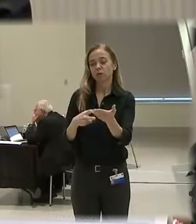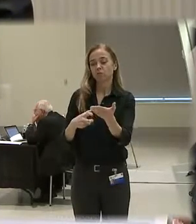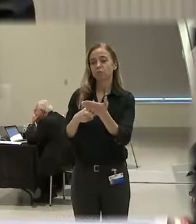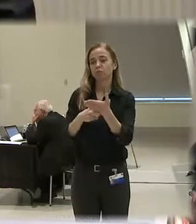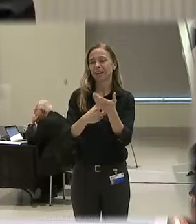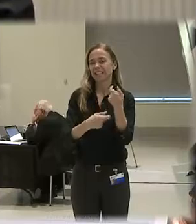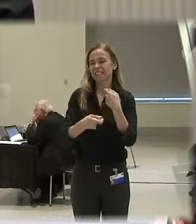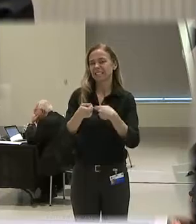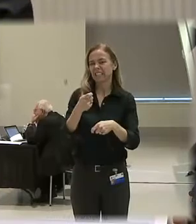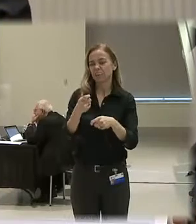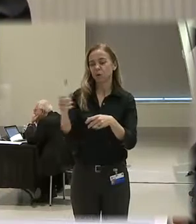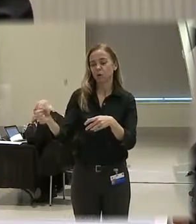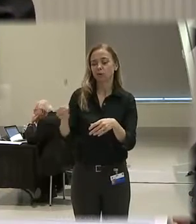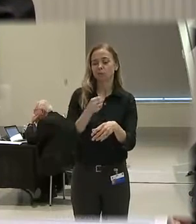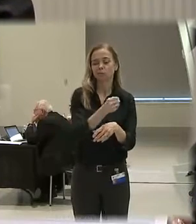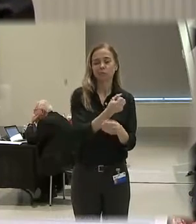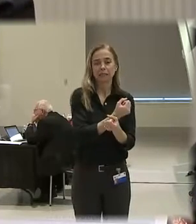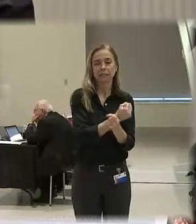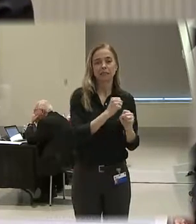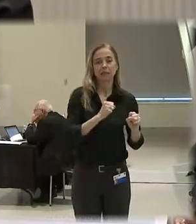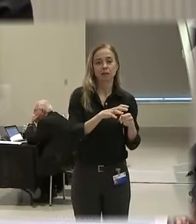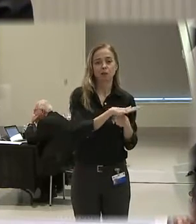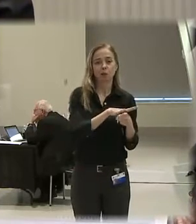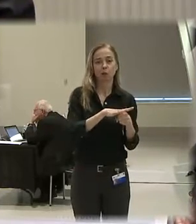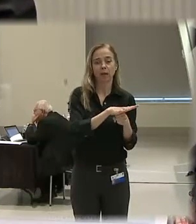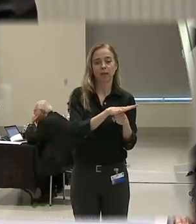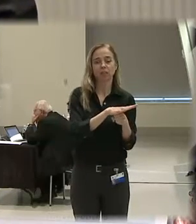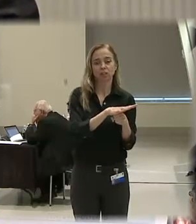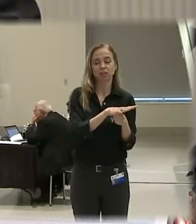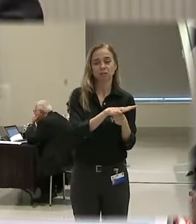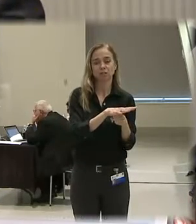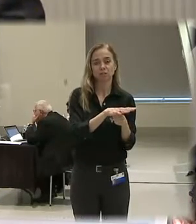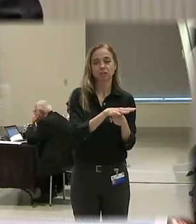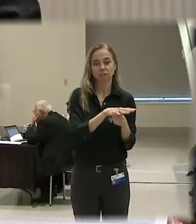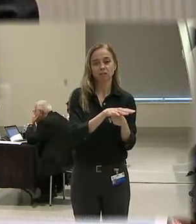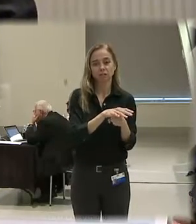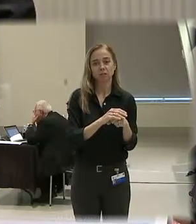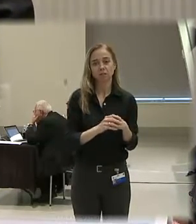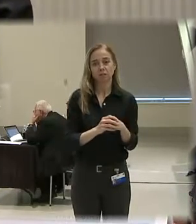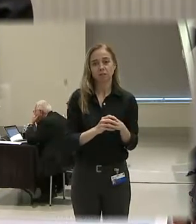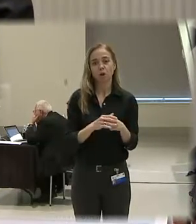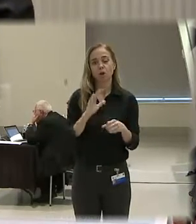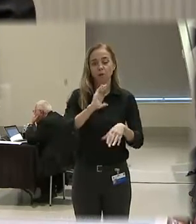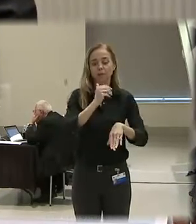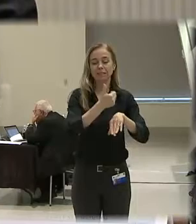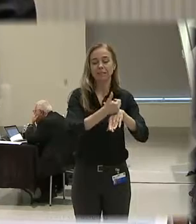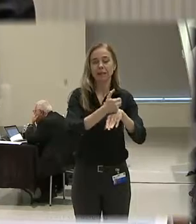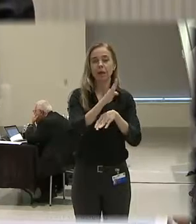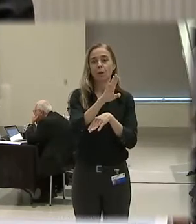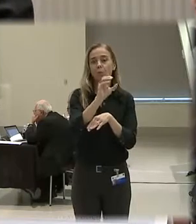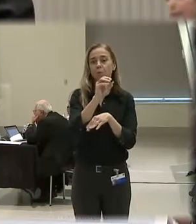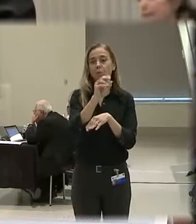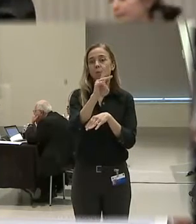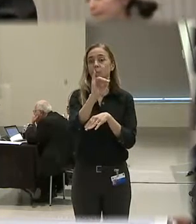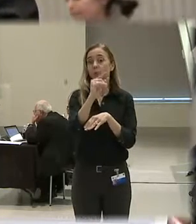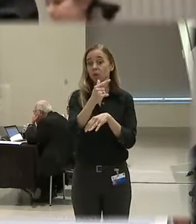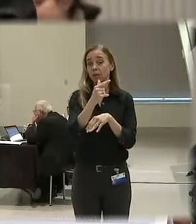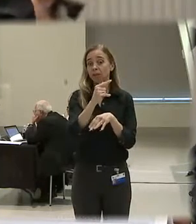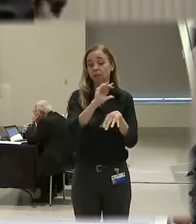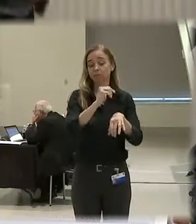individuals at a safe location near the place of arrest. We set up a mobile booking station to process